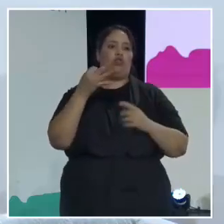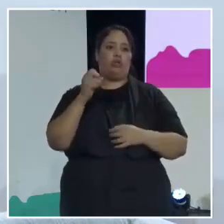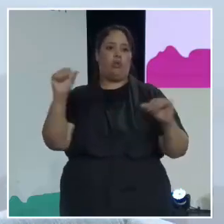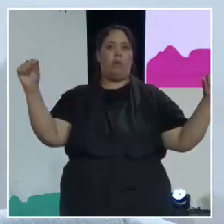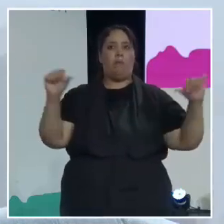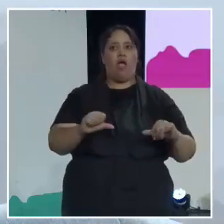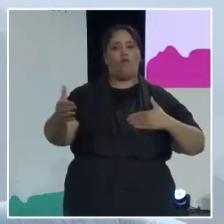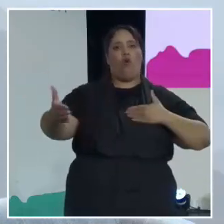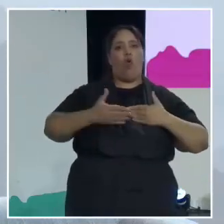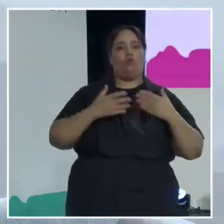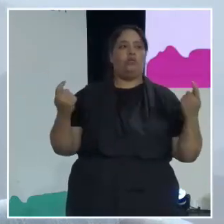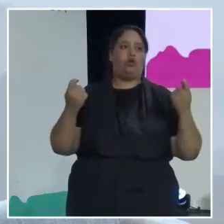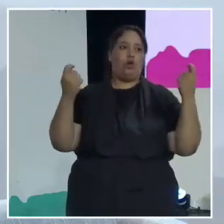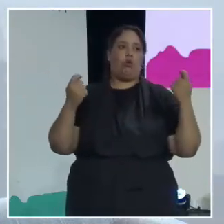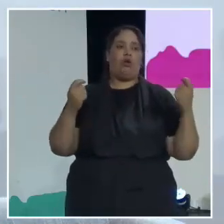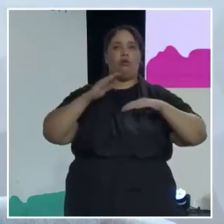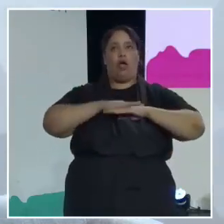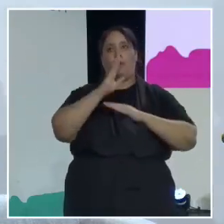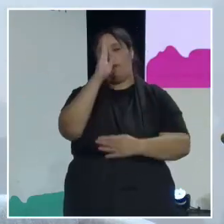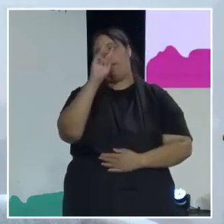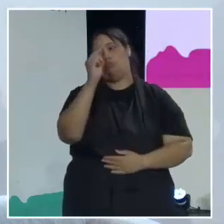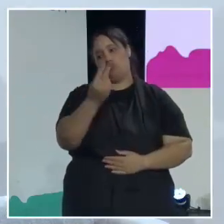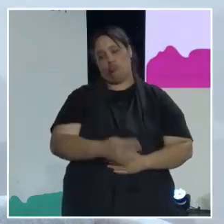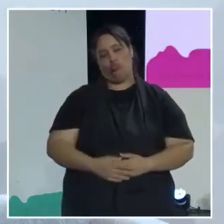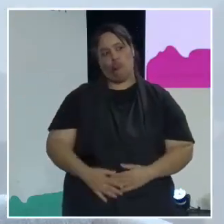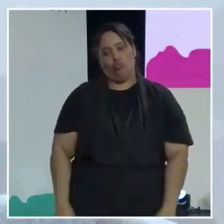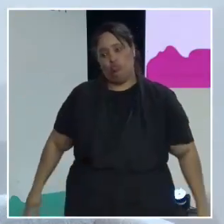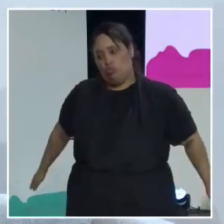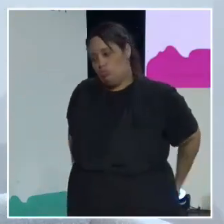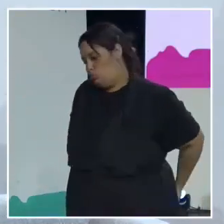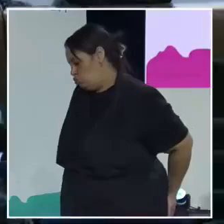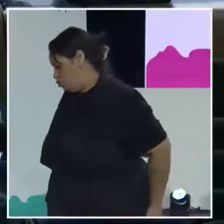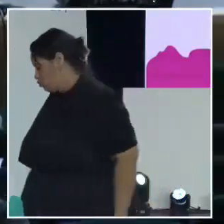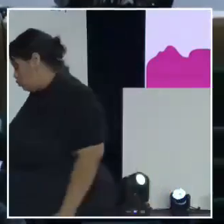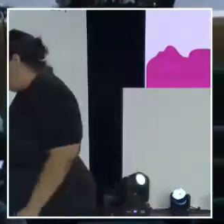the closing ceremony sharp at 2 o'clock. Thank you very much.